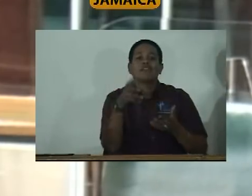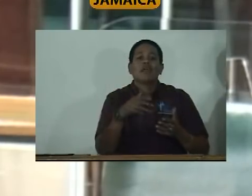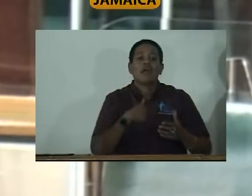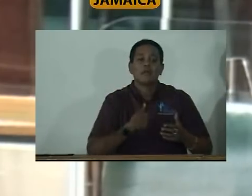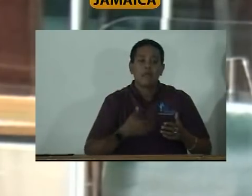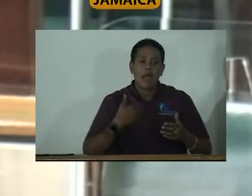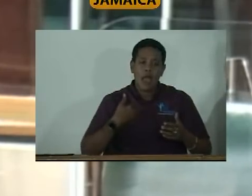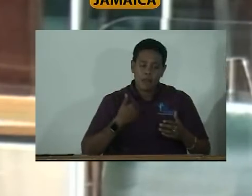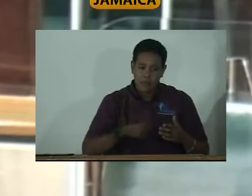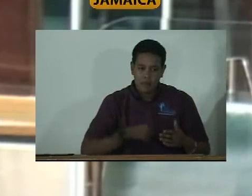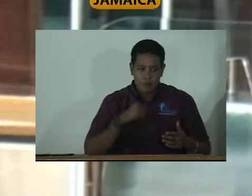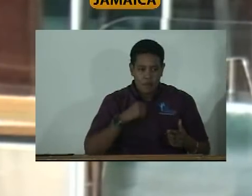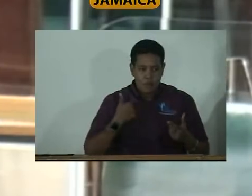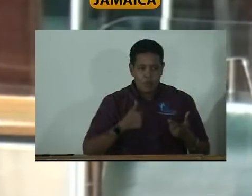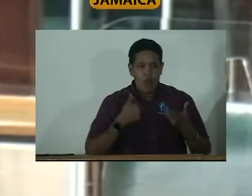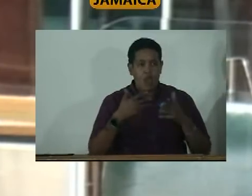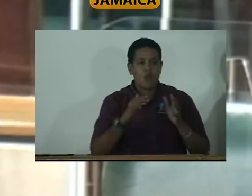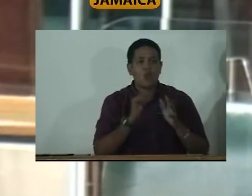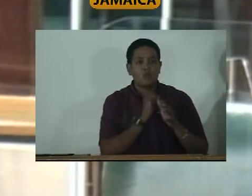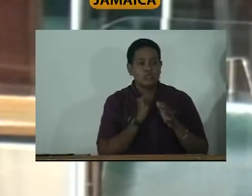been able to do this.